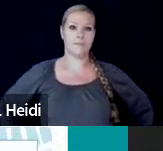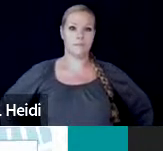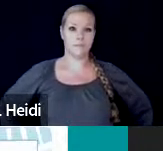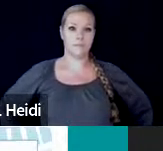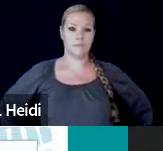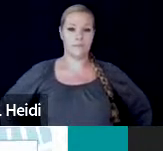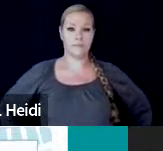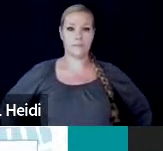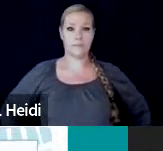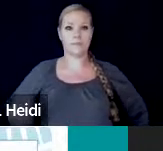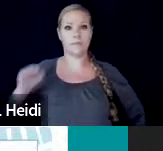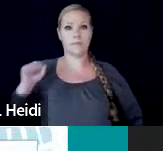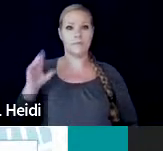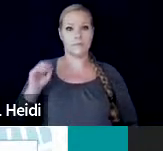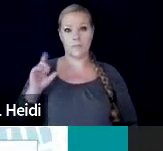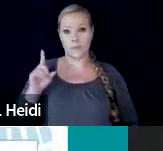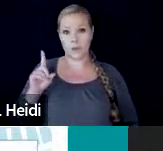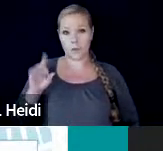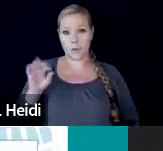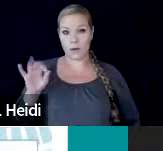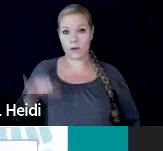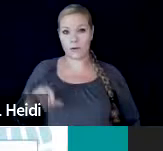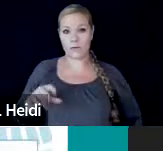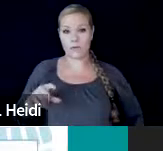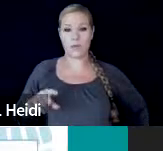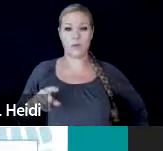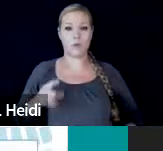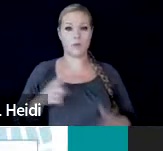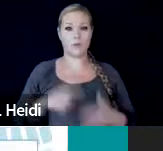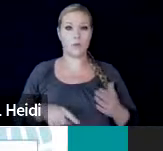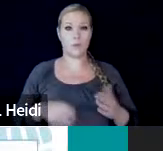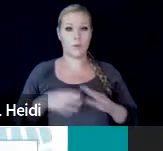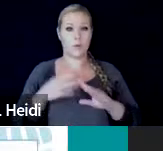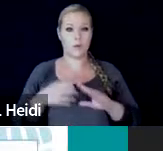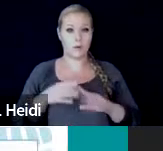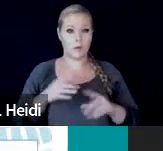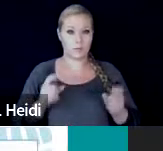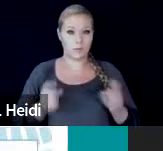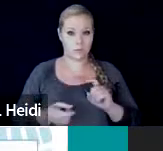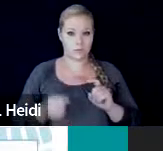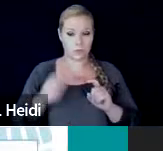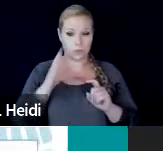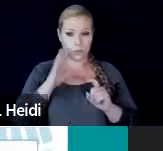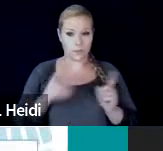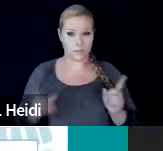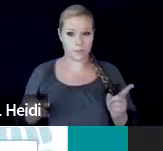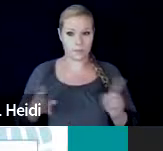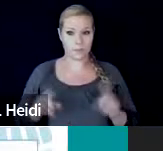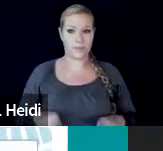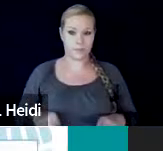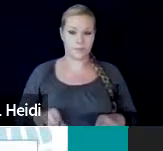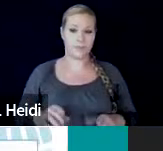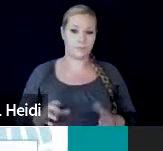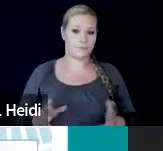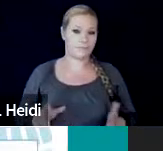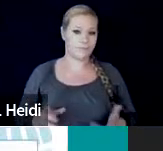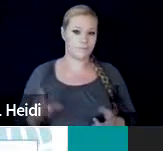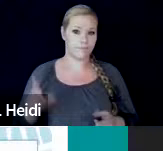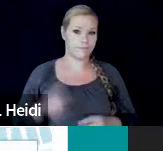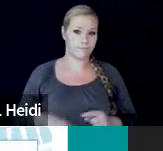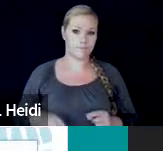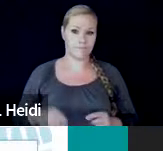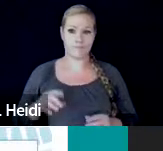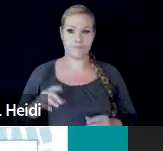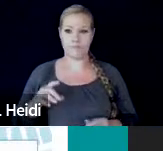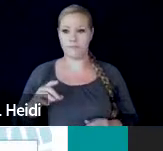So one of the operational changes that results in is you cannot get